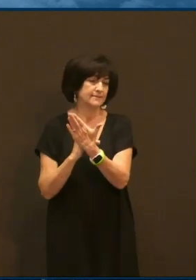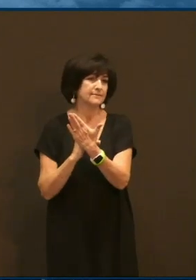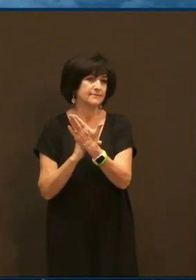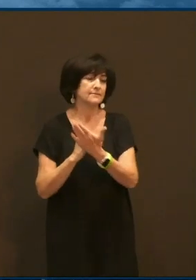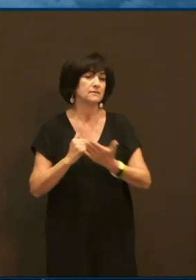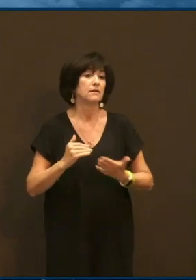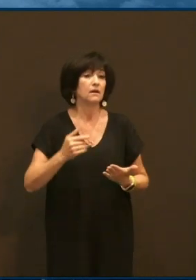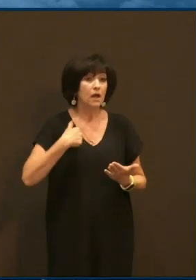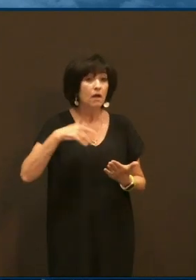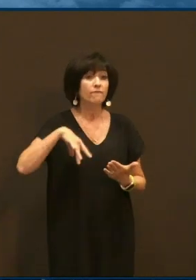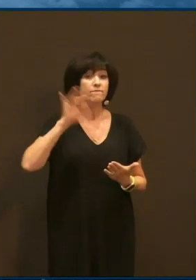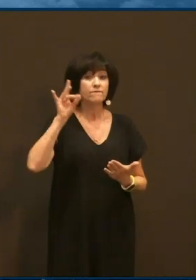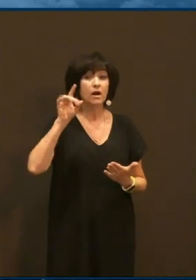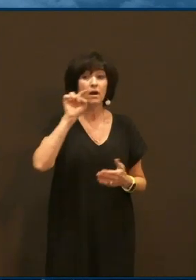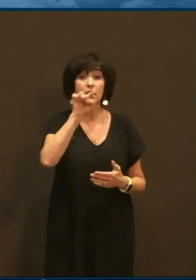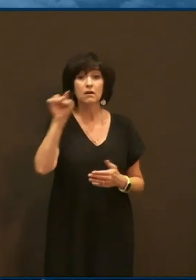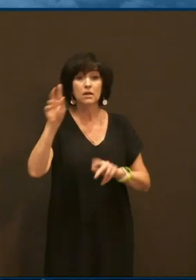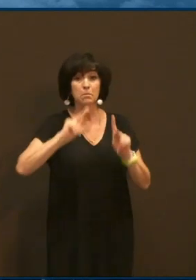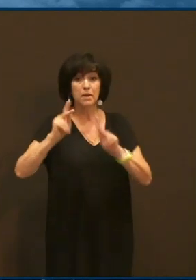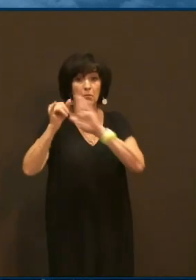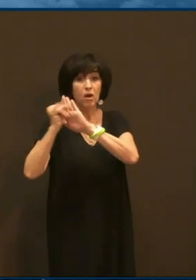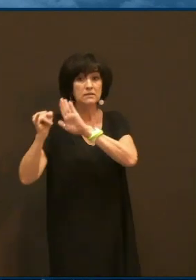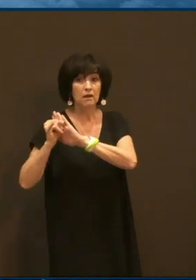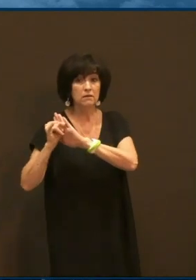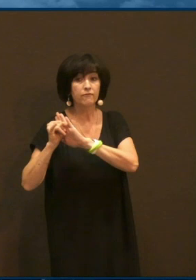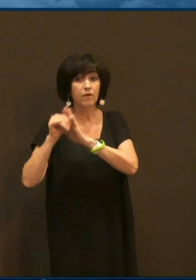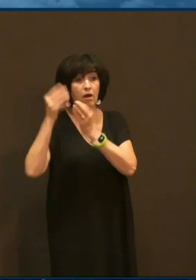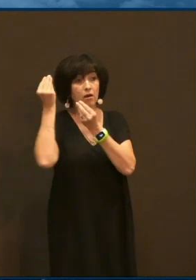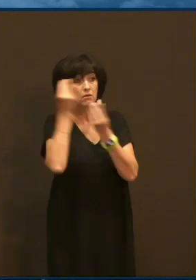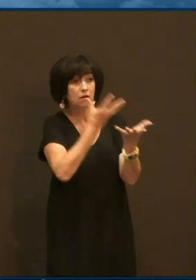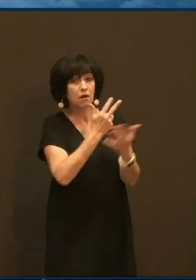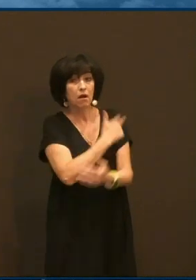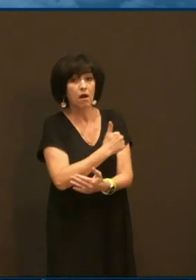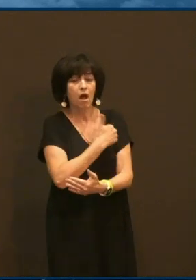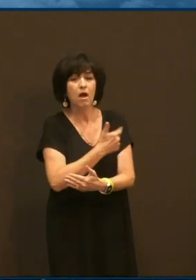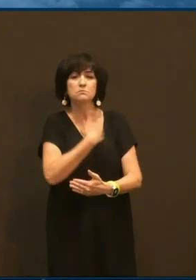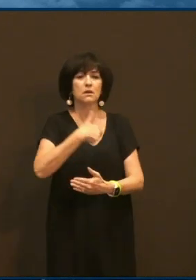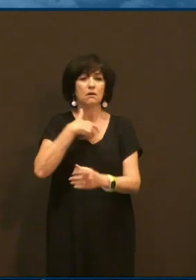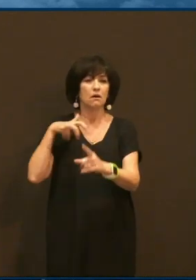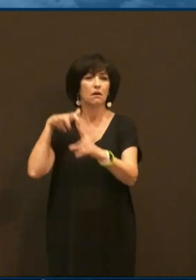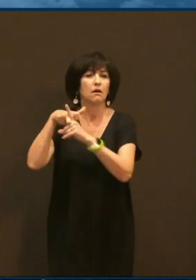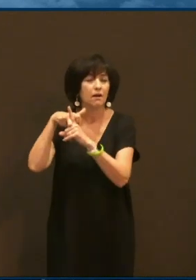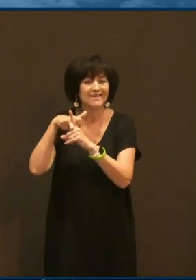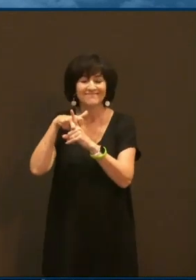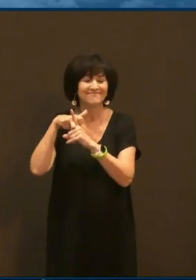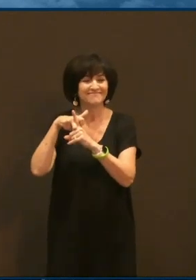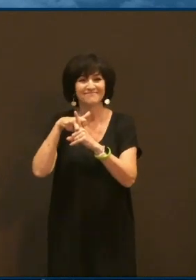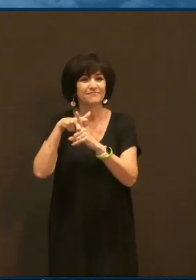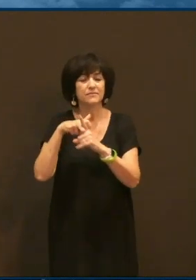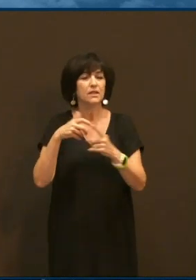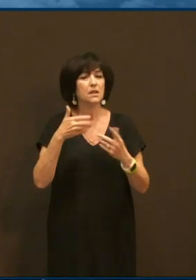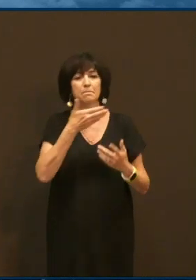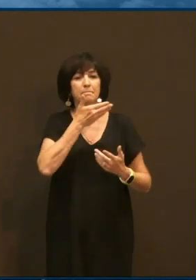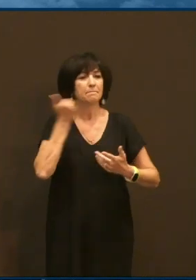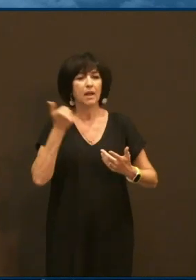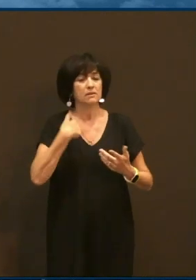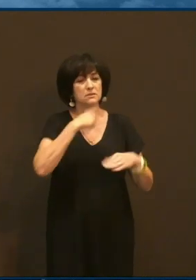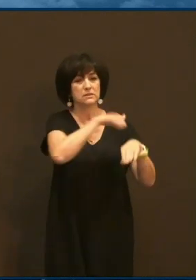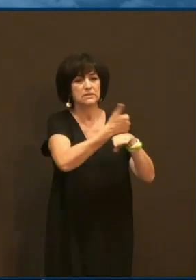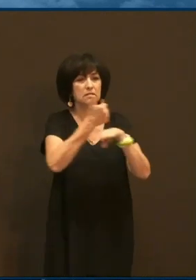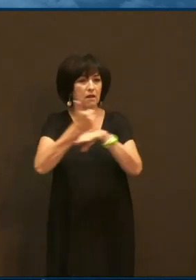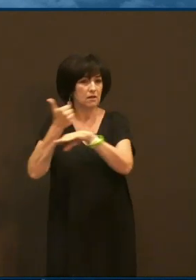try and get that low-hanging fruit as many people as we can. And lastly, the business community. As we've gone through this reopening and relaxation